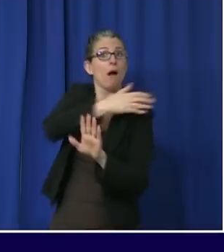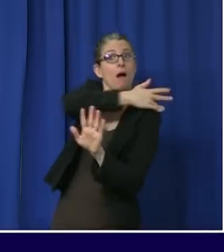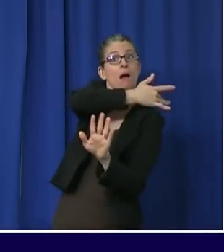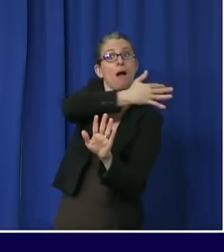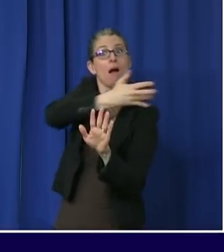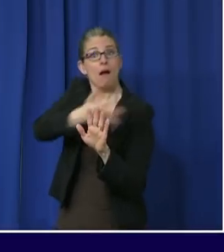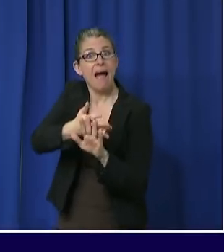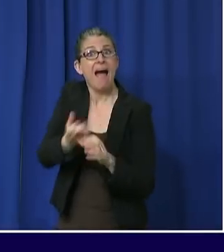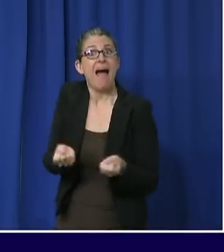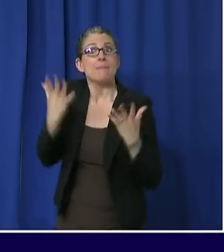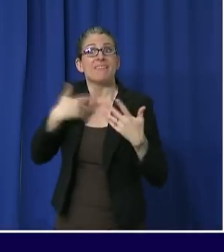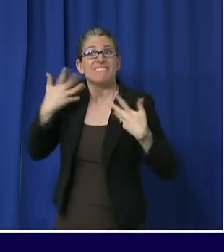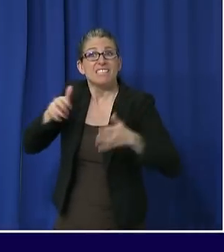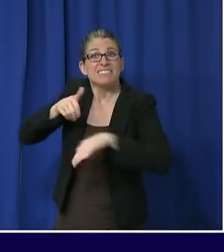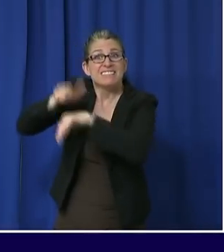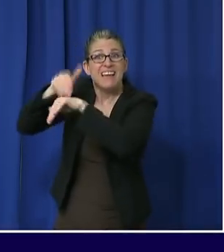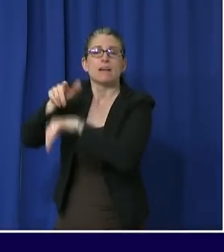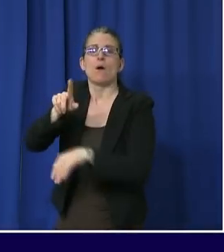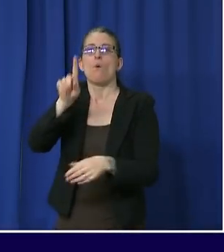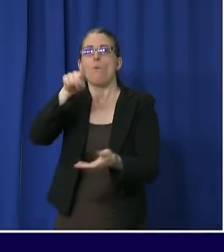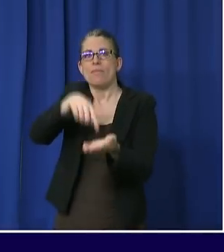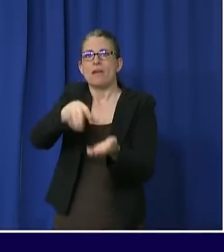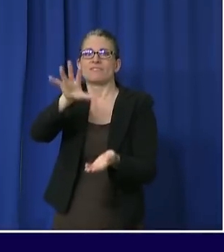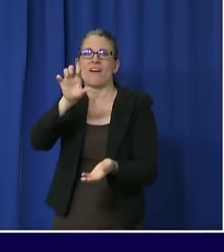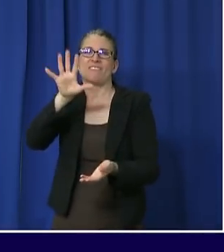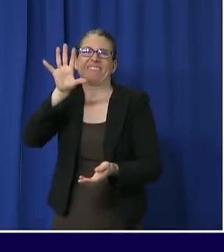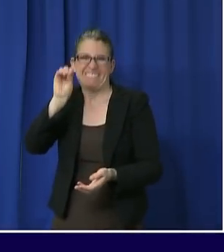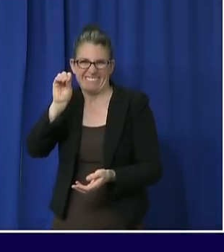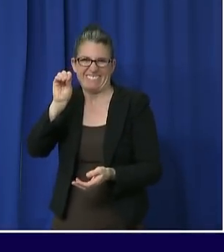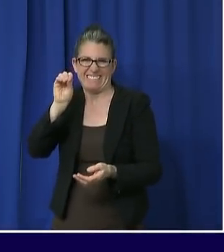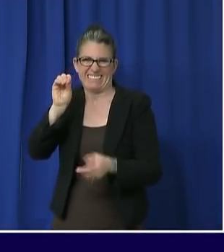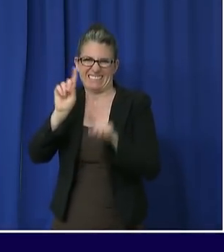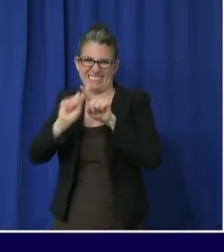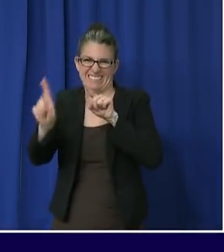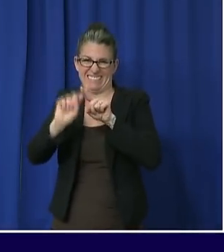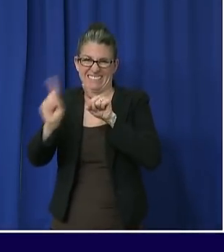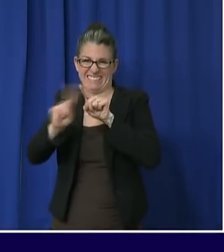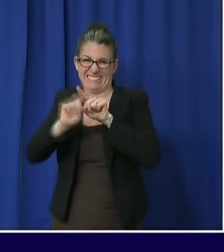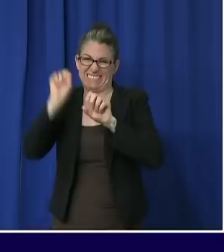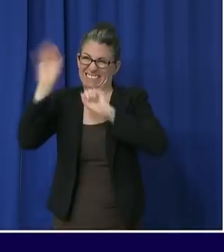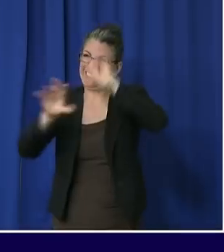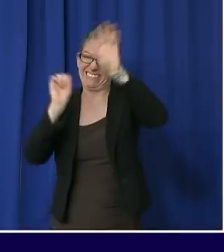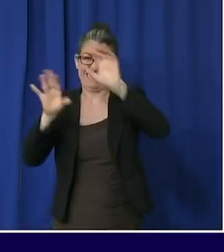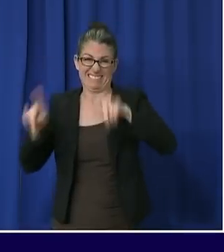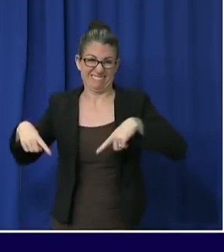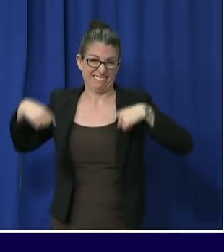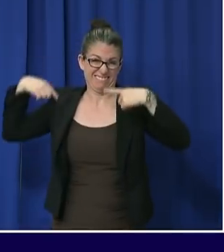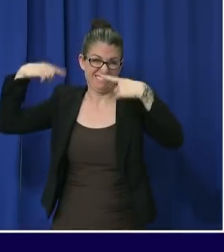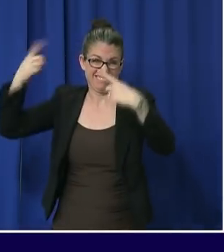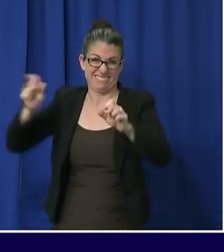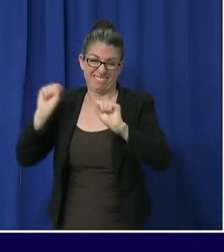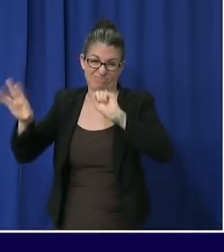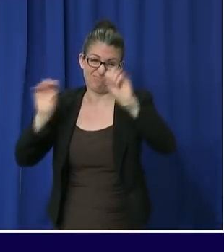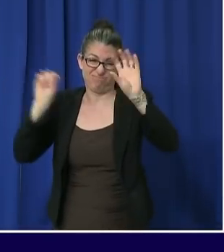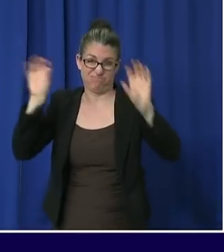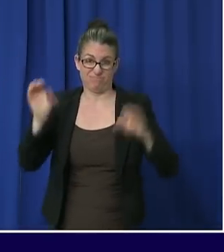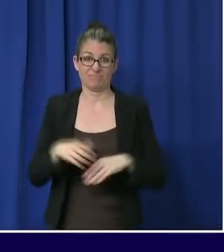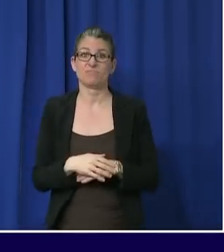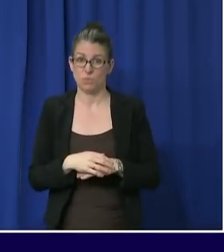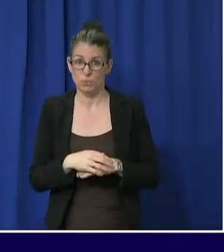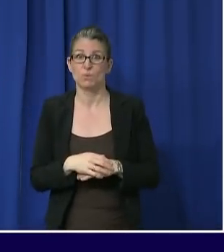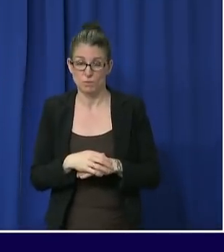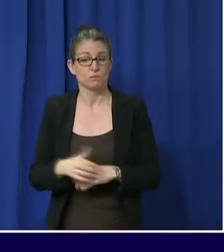1,550 orders for PPE across the state. And again, we continue doing so as requests continue to come in.